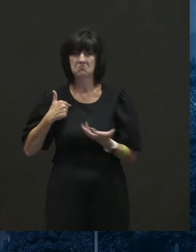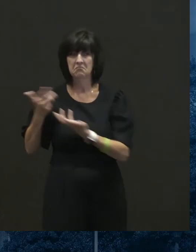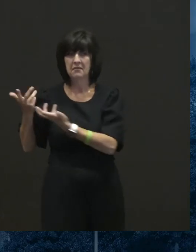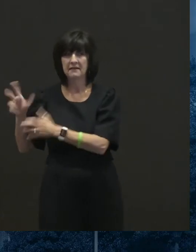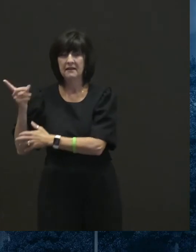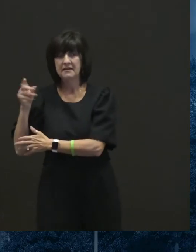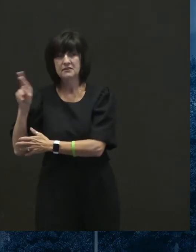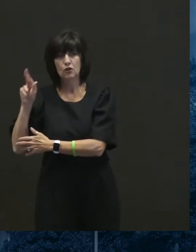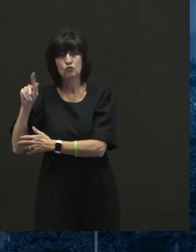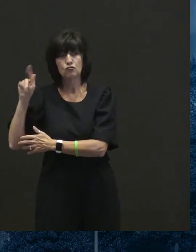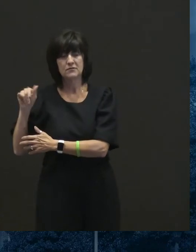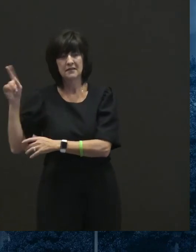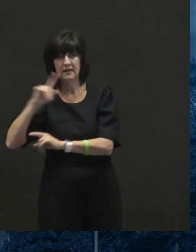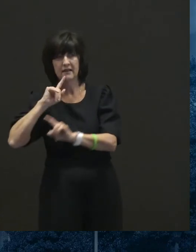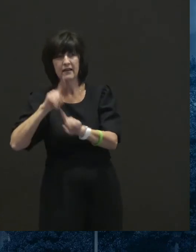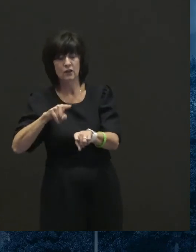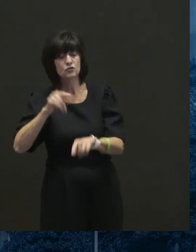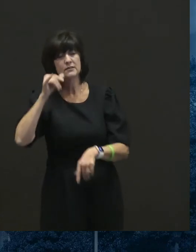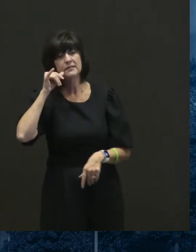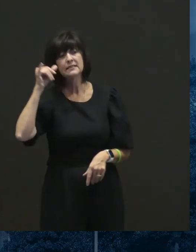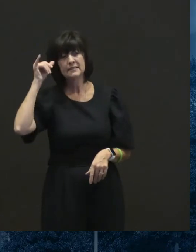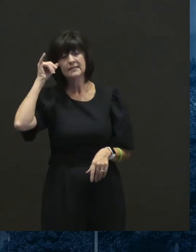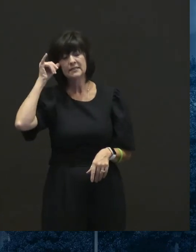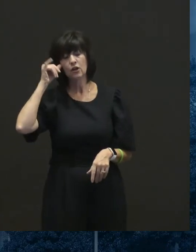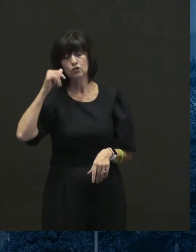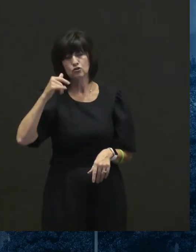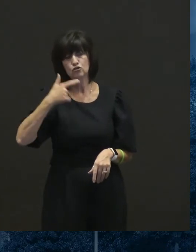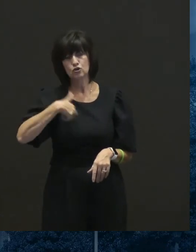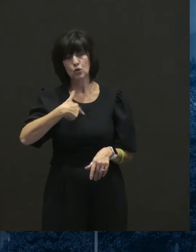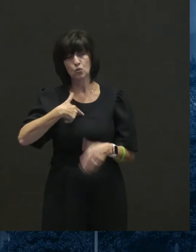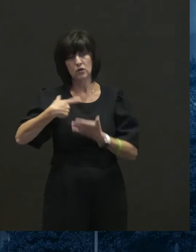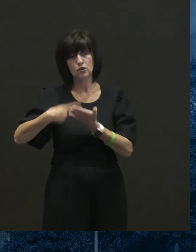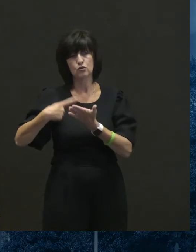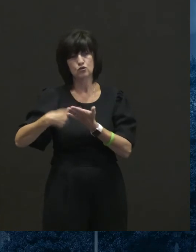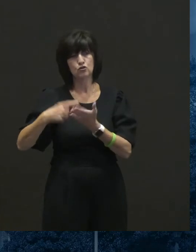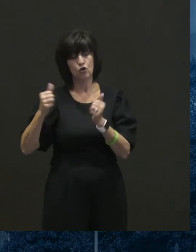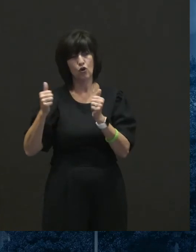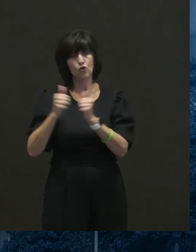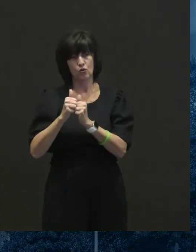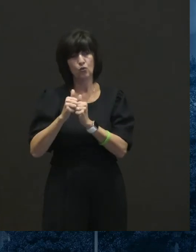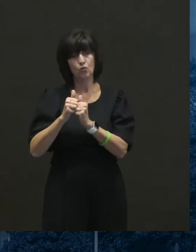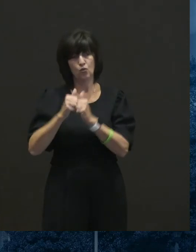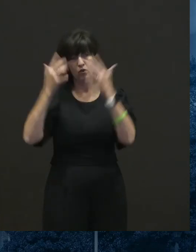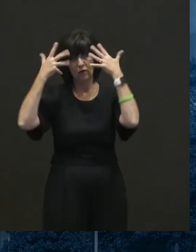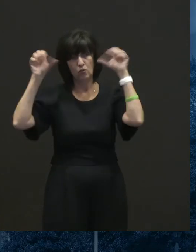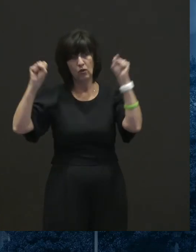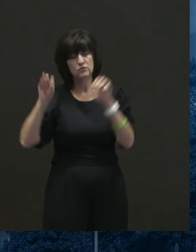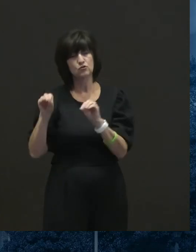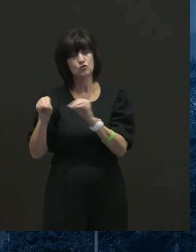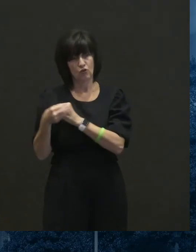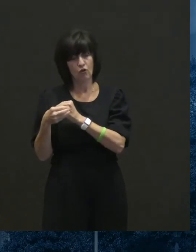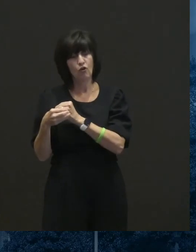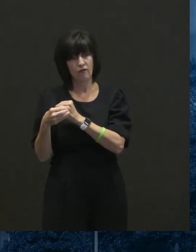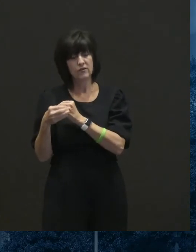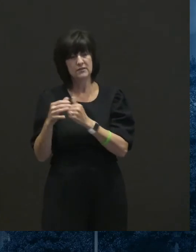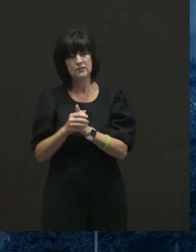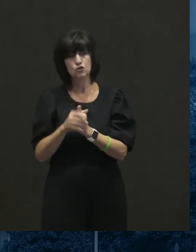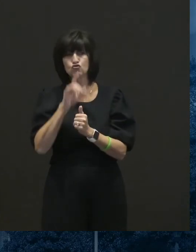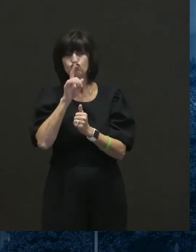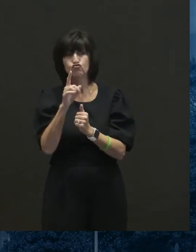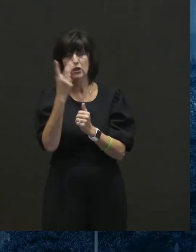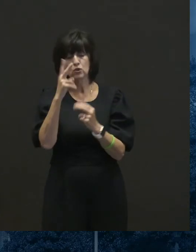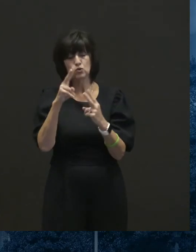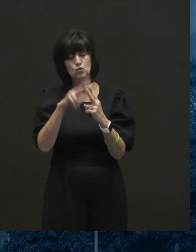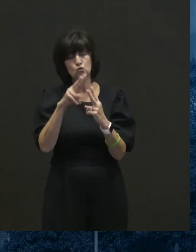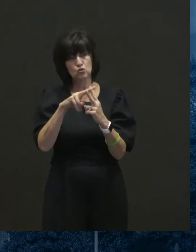call yesterday, that was subject number one, and there were kind of two pieces to it from the public health professionals there